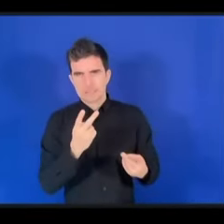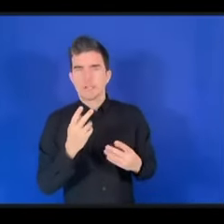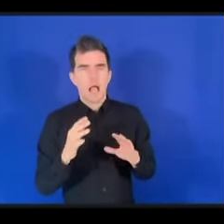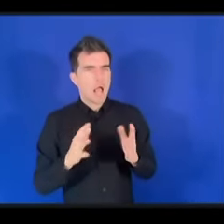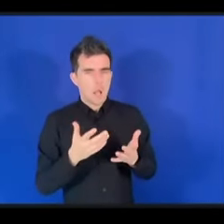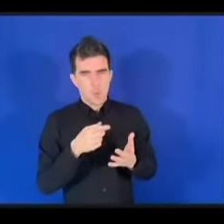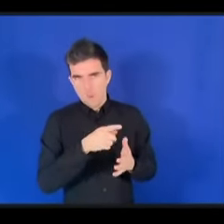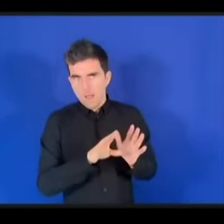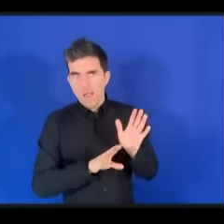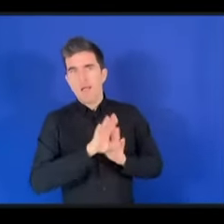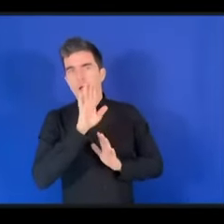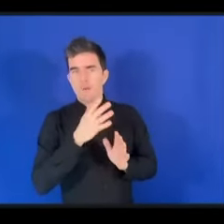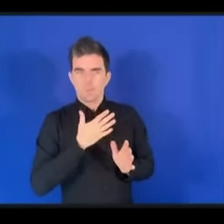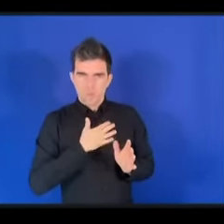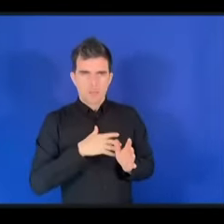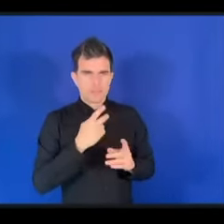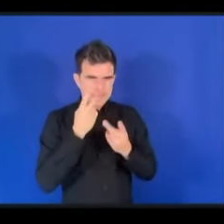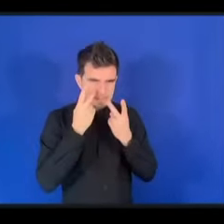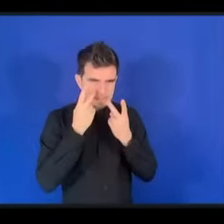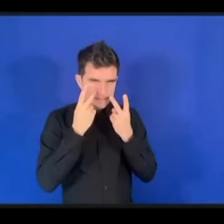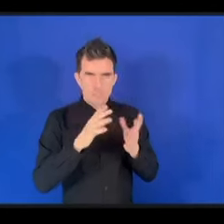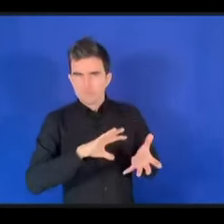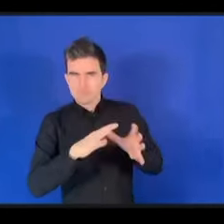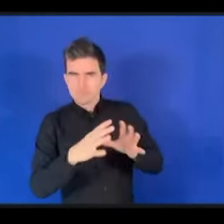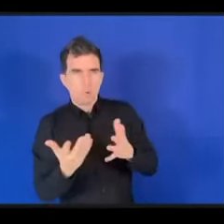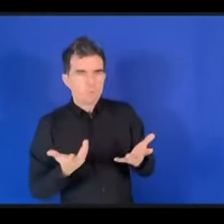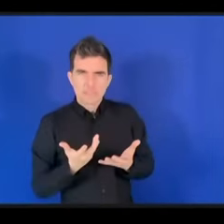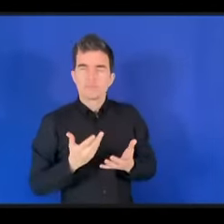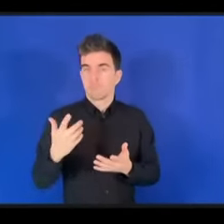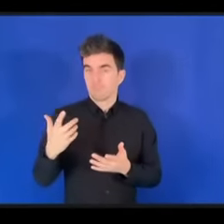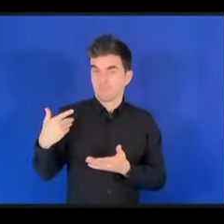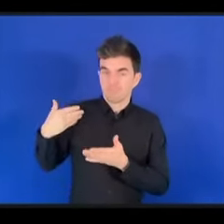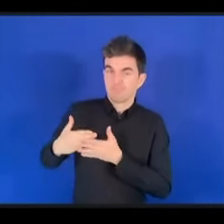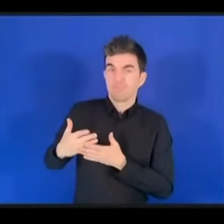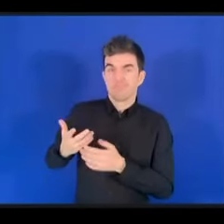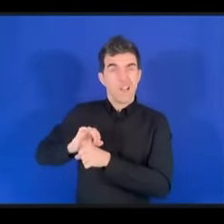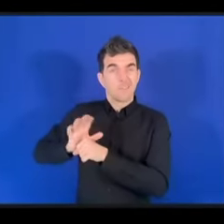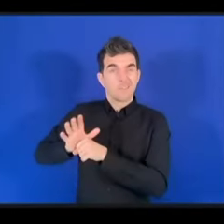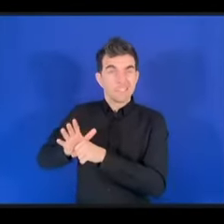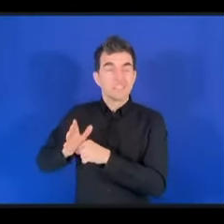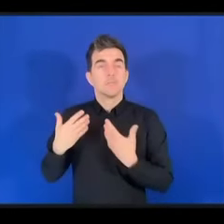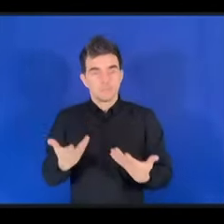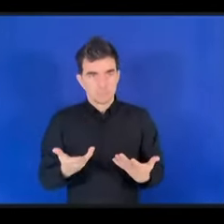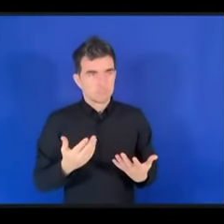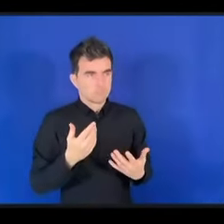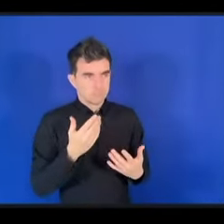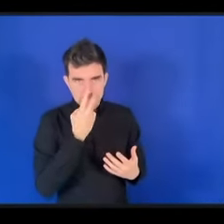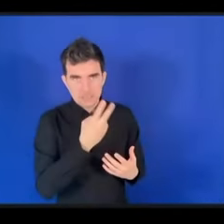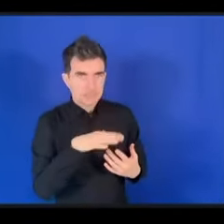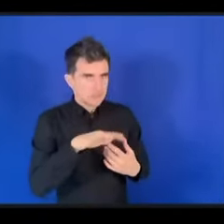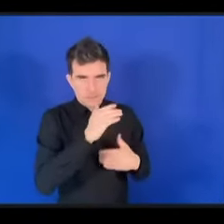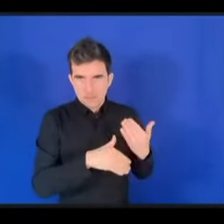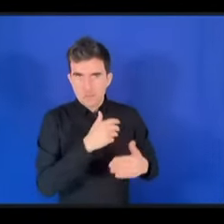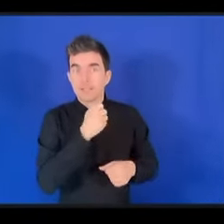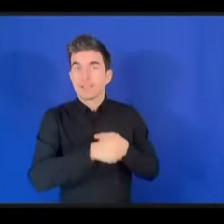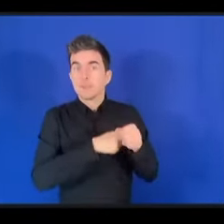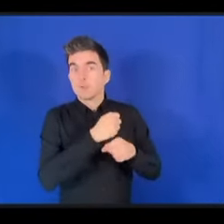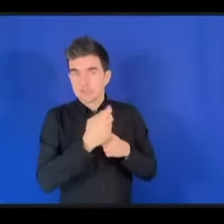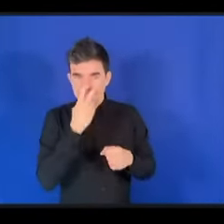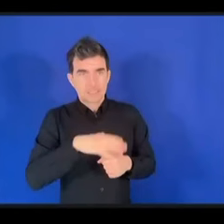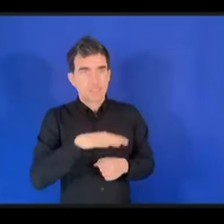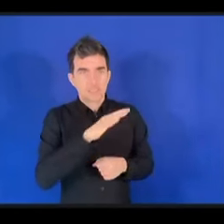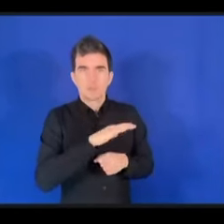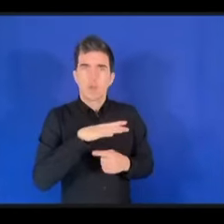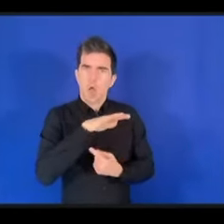the years, the technical community has pledged support for the multi-stakeholder model of internet governance. We are calling